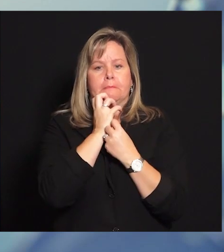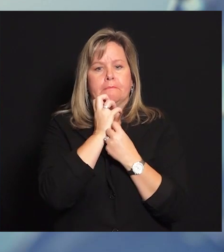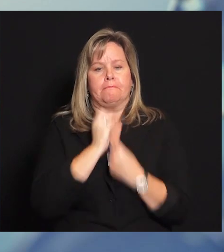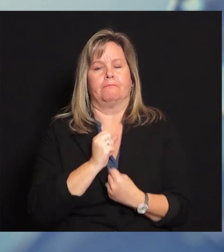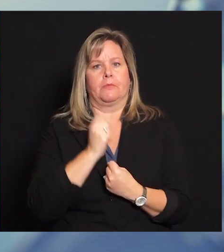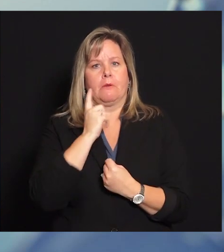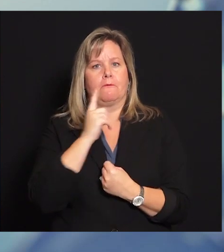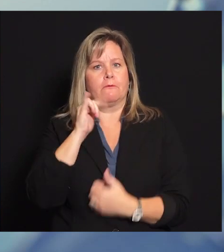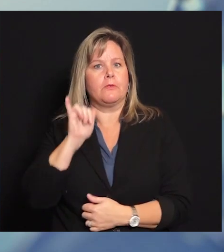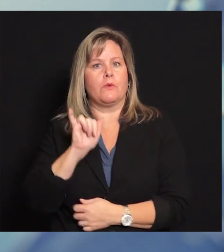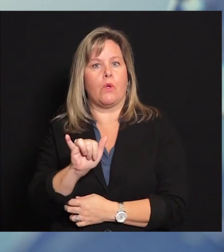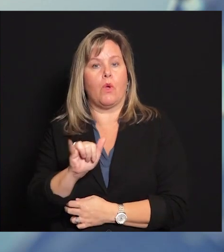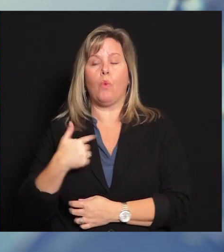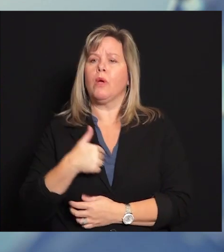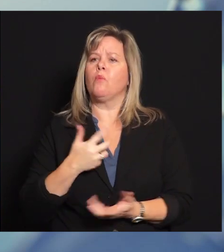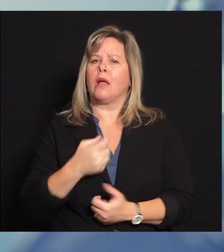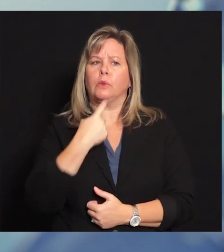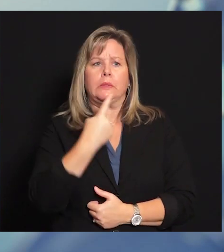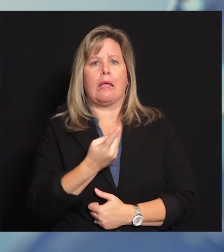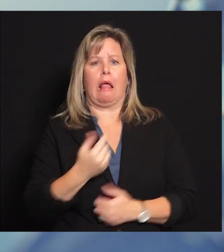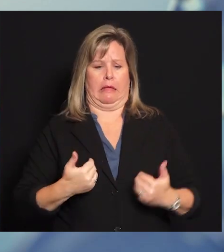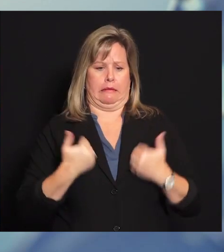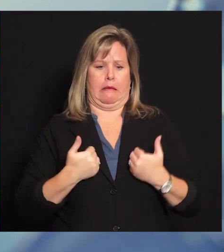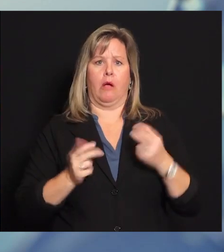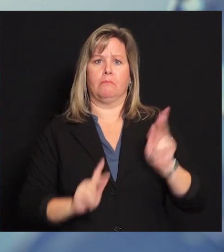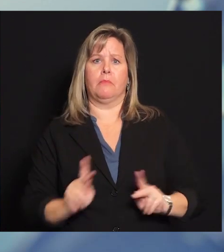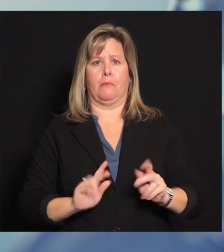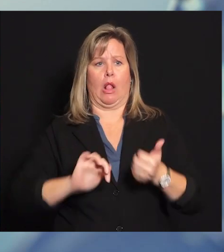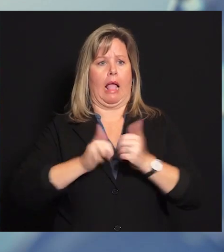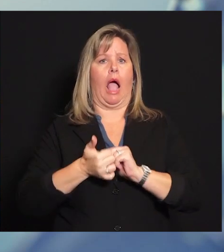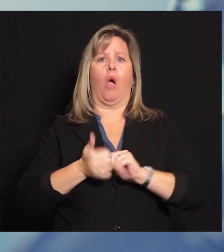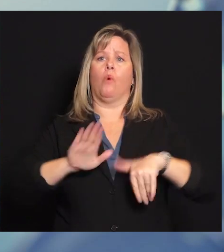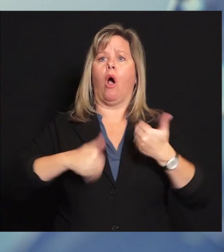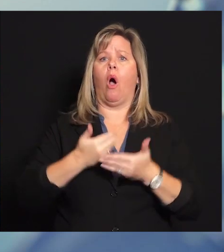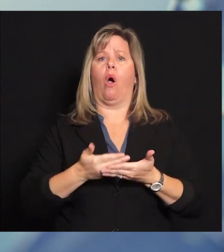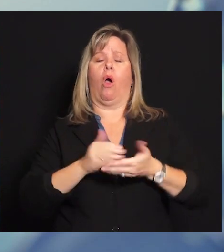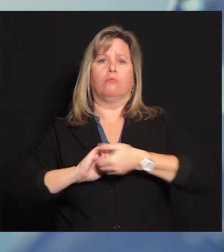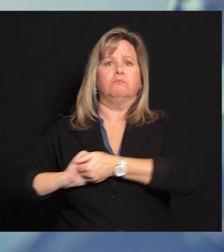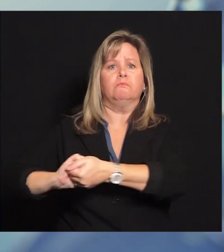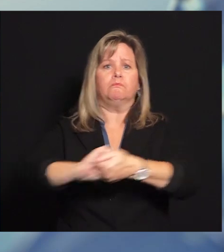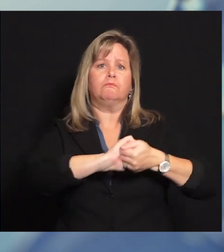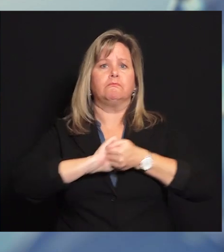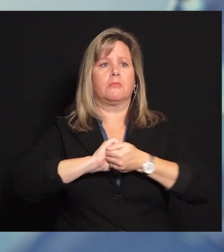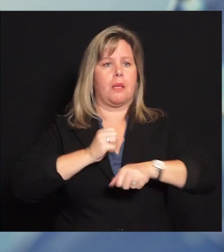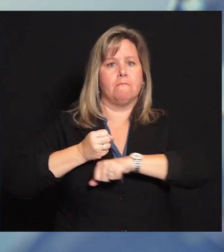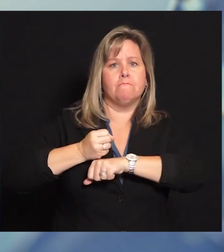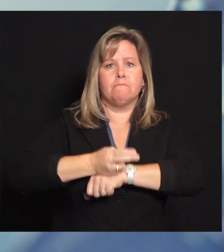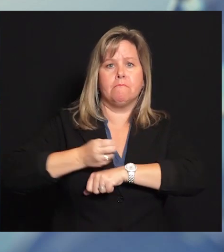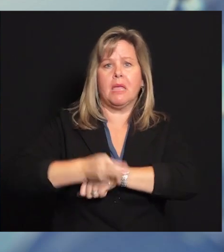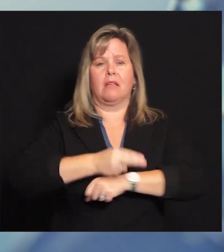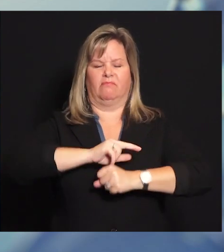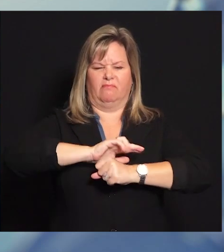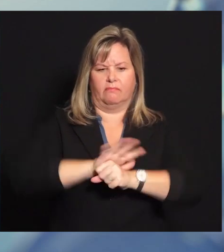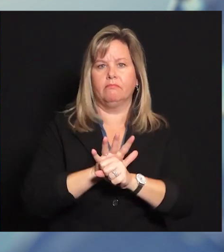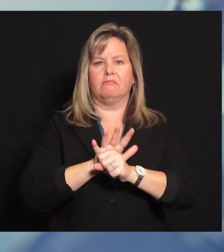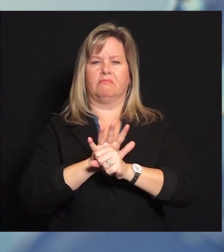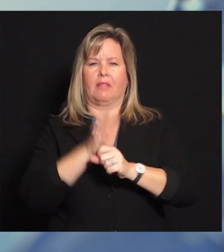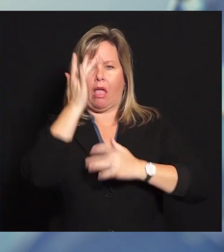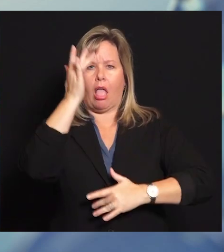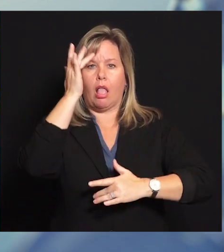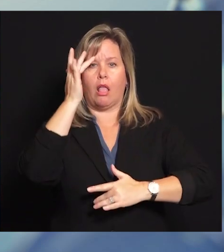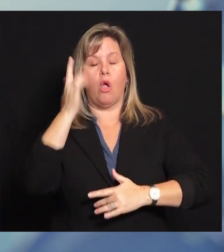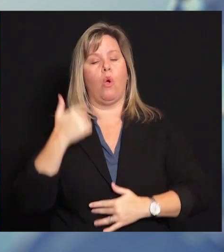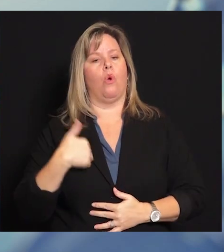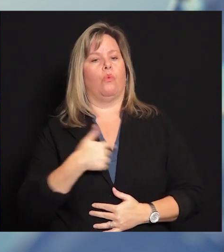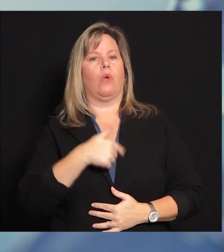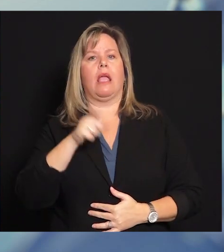we tell our grandkids to be one about how we all came together in 2020 and we beat this invader. To do that, we've got